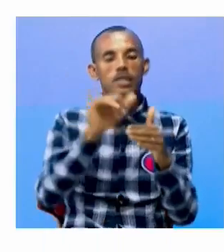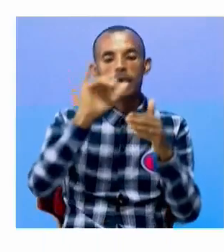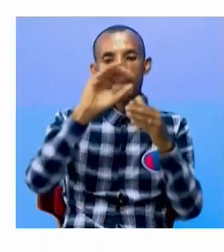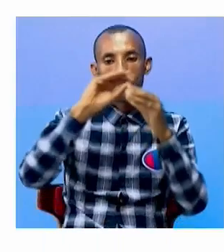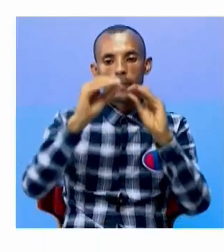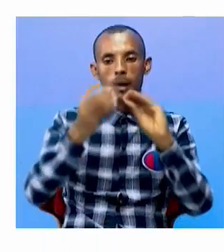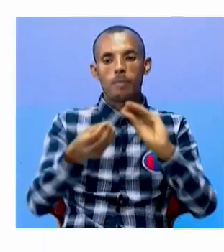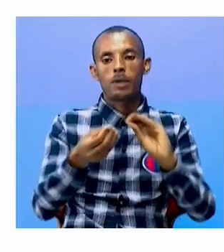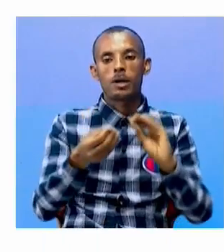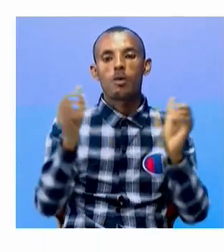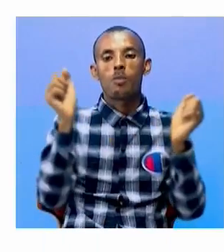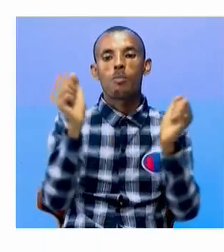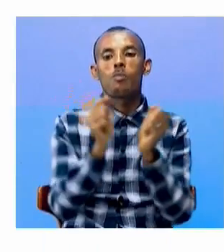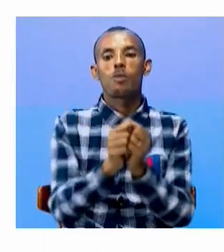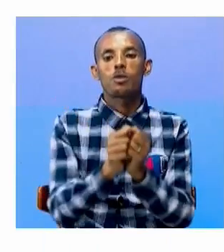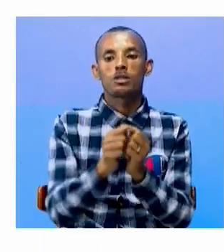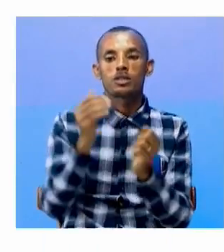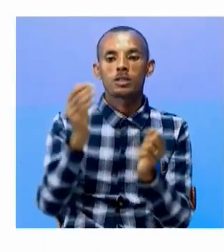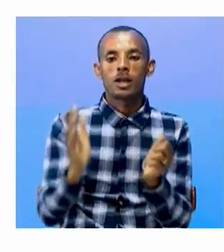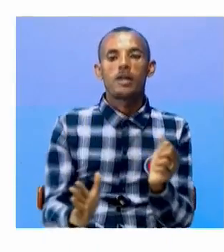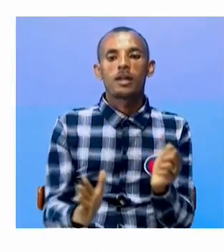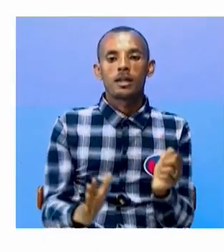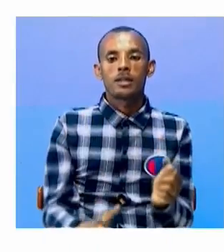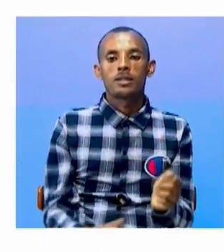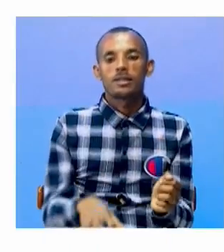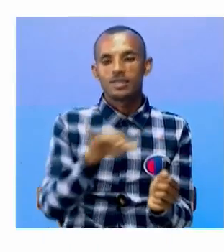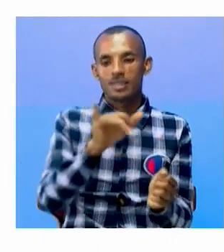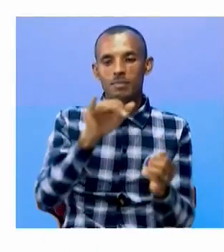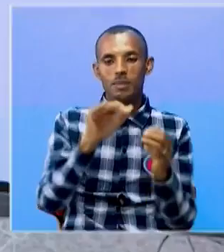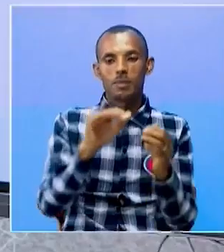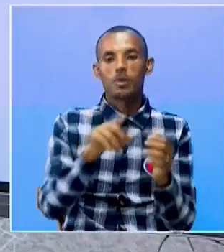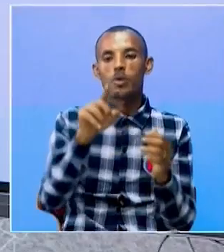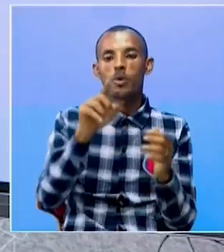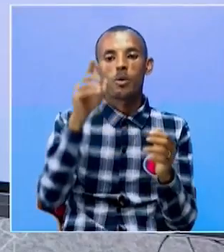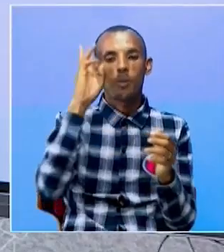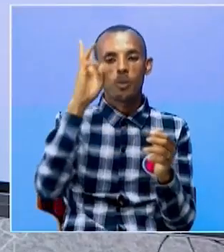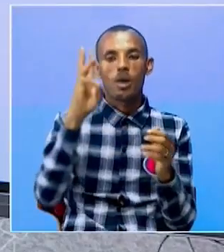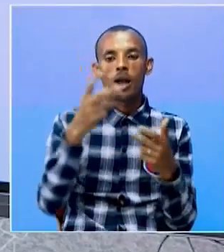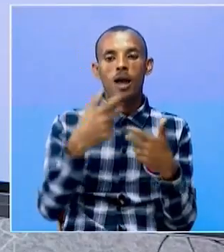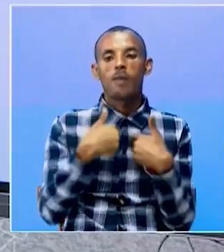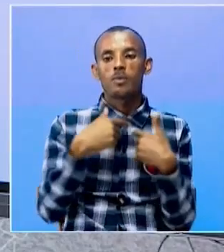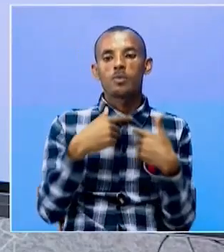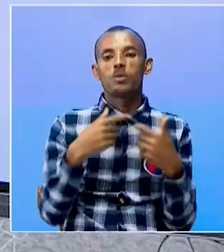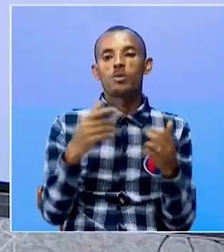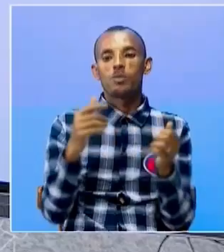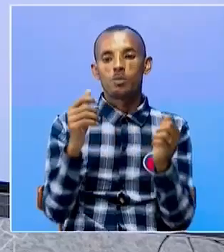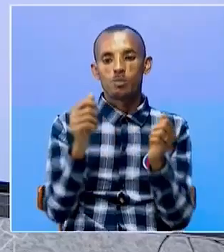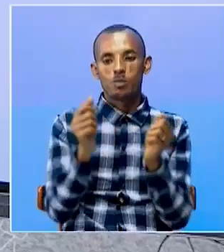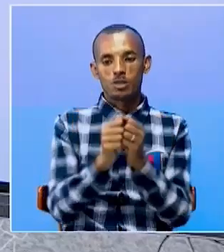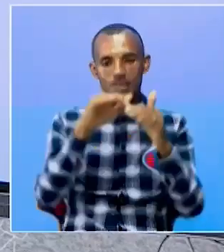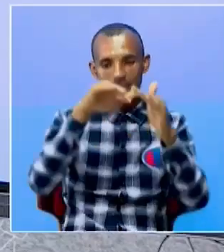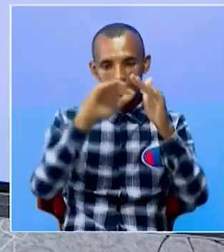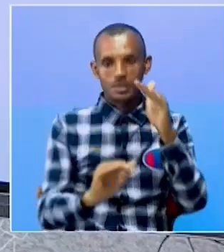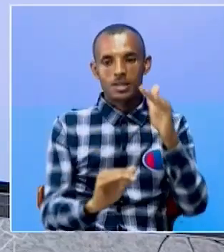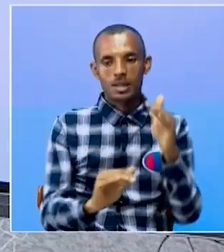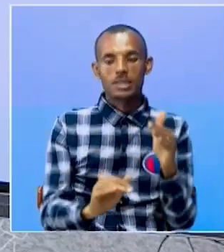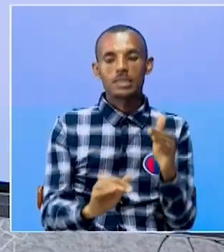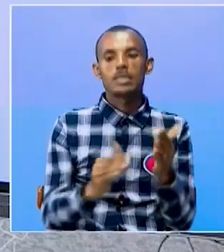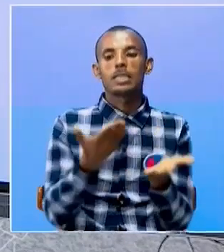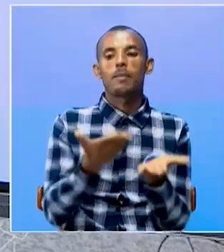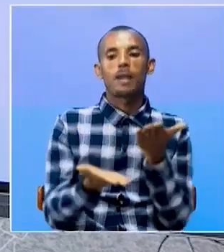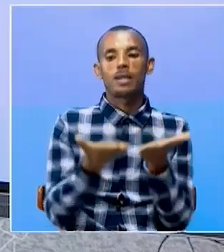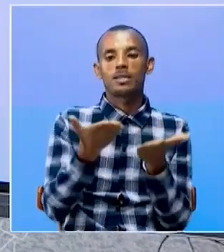here on both sides, if you subtract 2 on both sides, you will have 2 on this side, again 2 on the other side. The balance